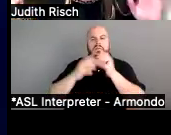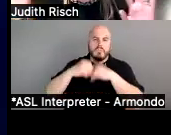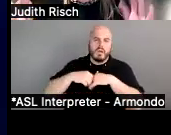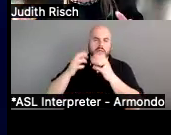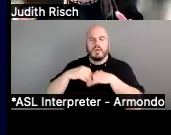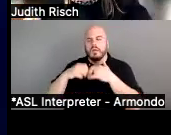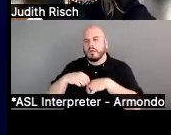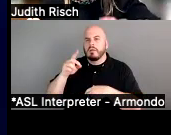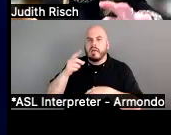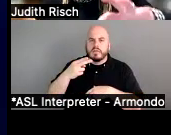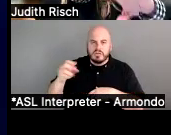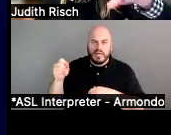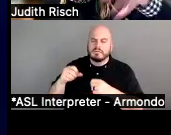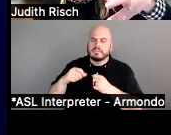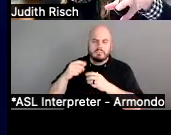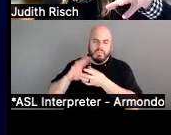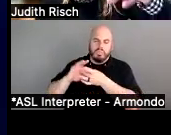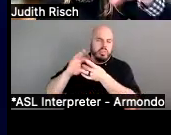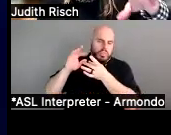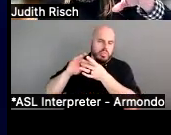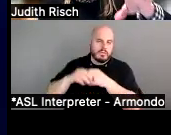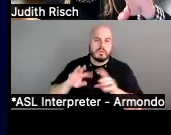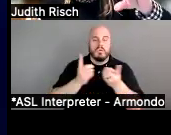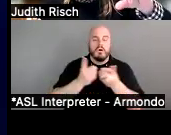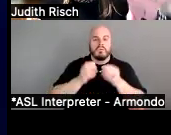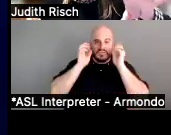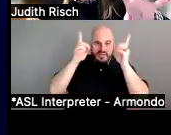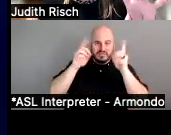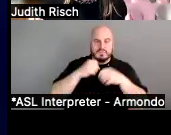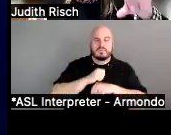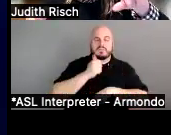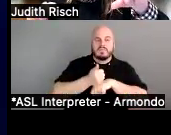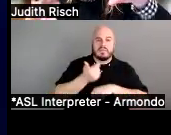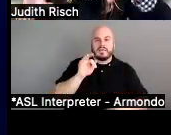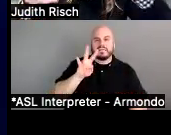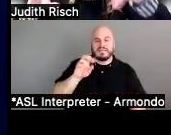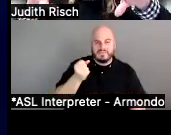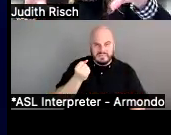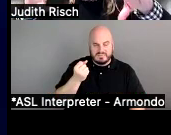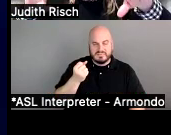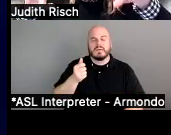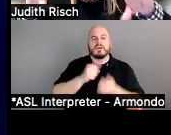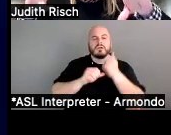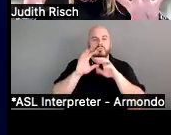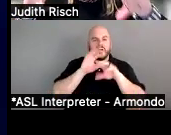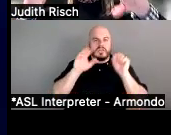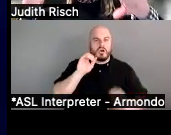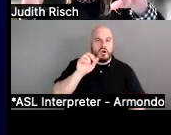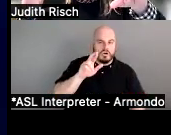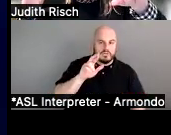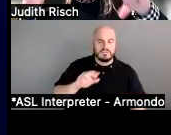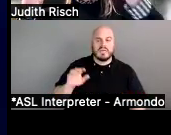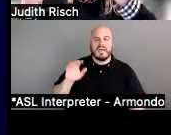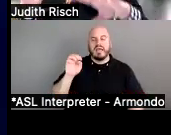whatever. It's been going on for years. The Department of Ed was created in the late 70s under the Carter administration. The department was HEW,